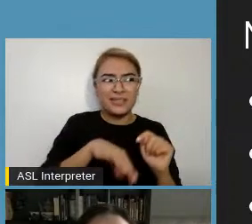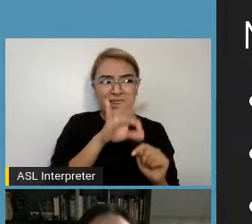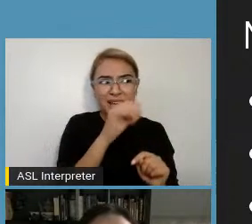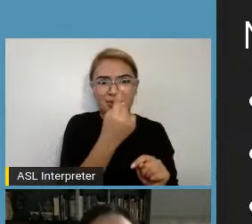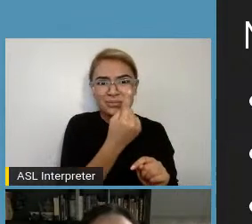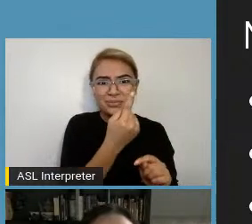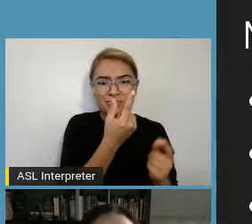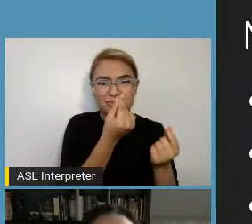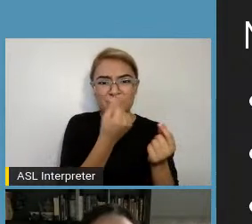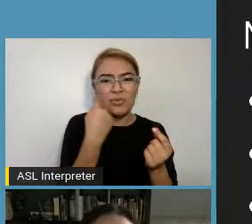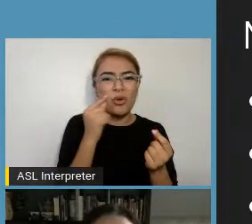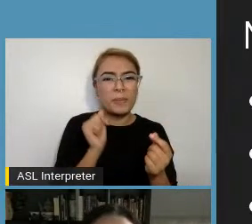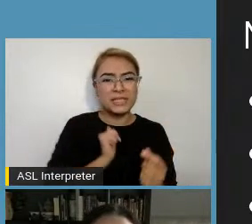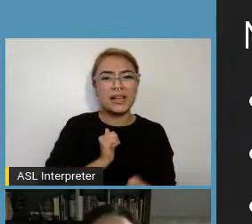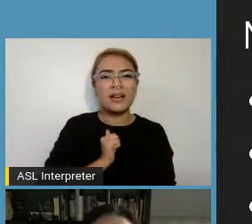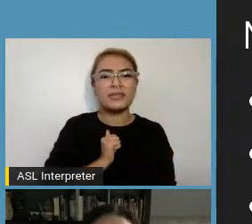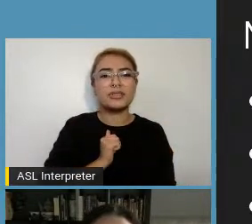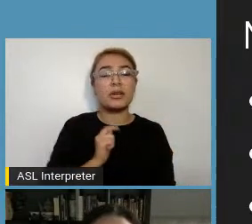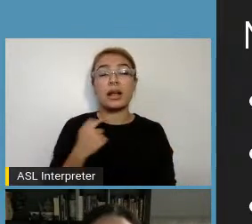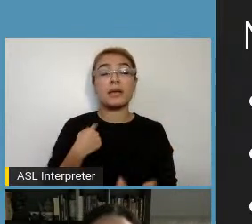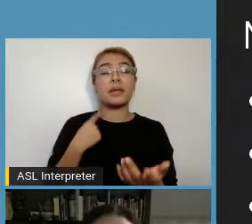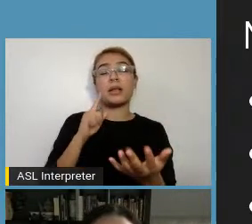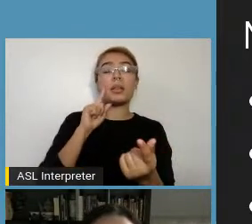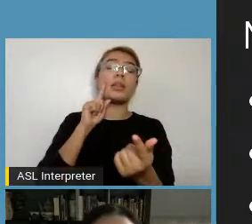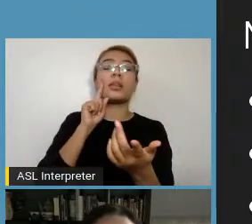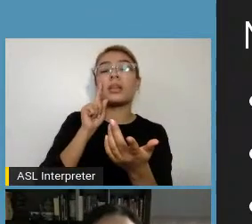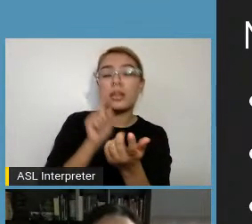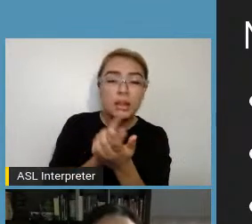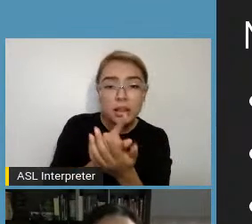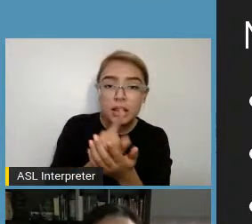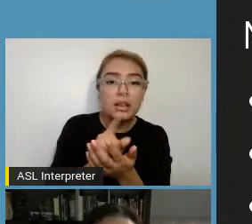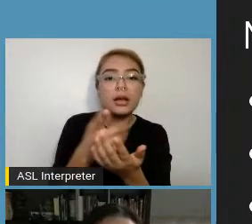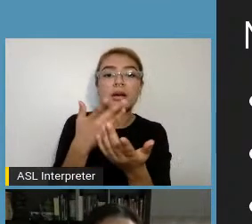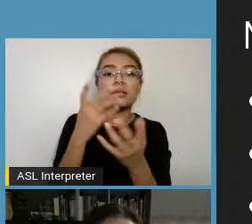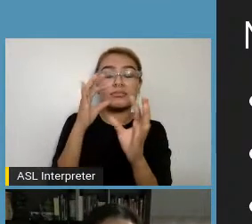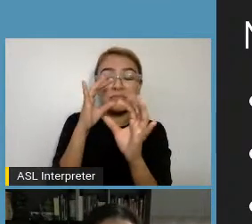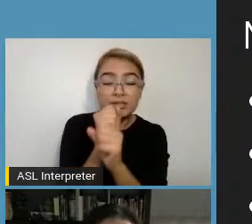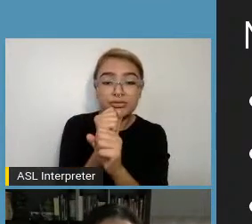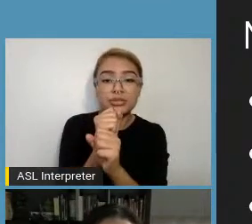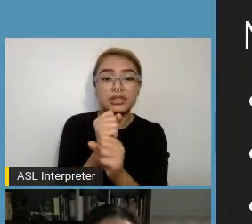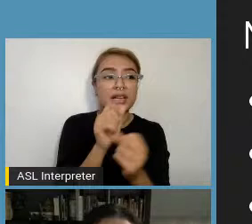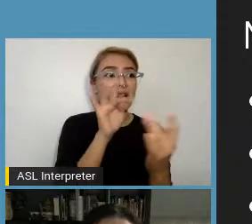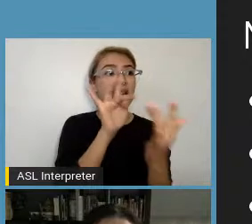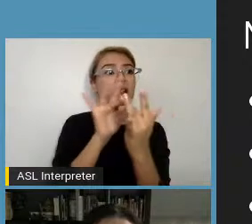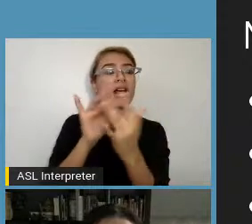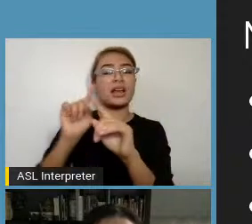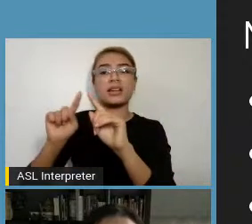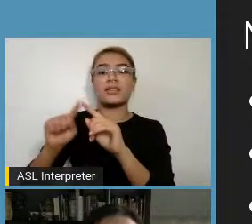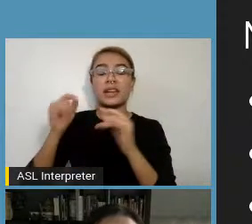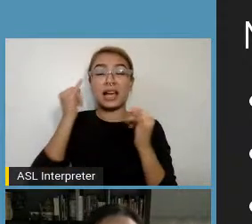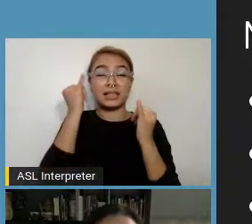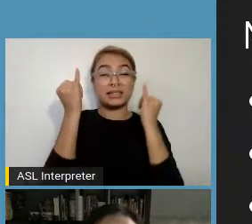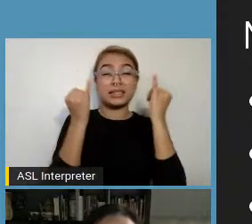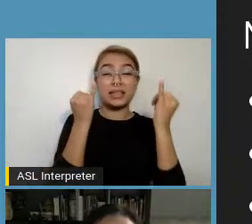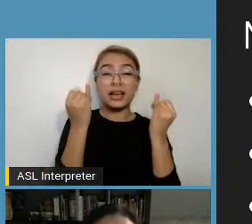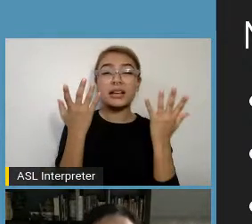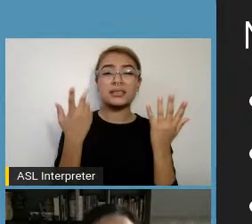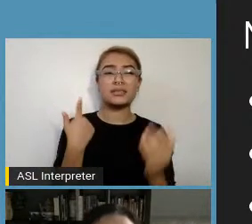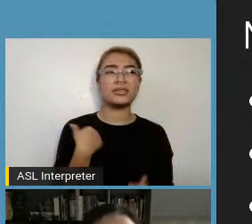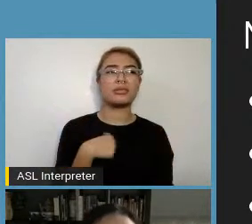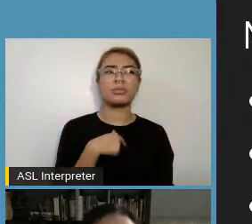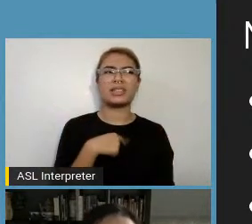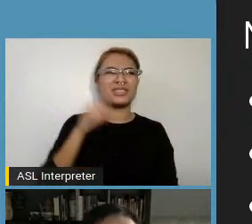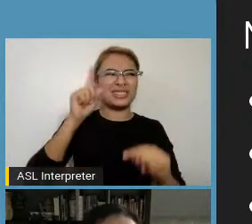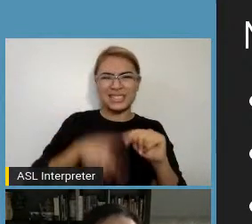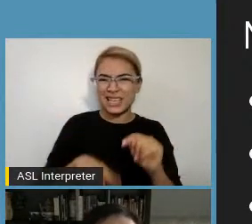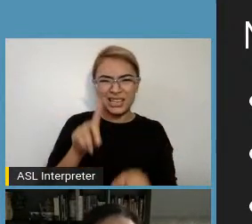with the power, and saw the potential to connect so many different ideas in a way that we just could